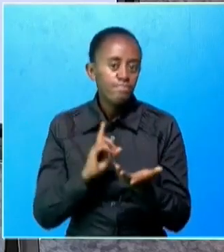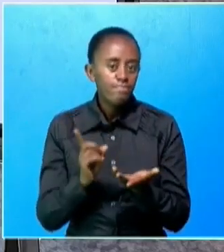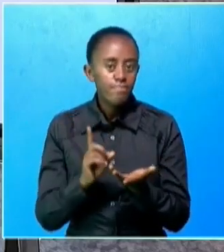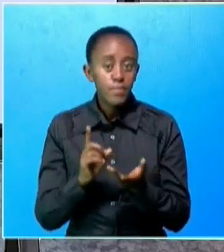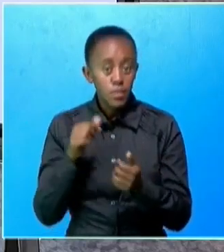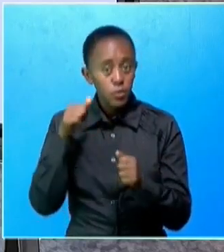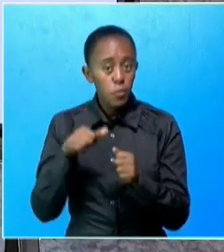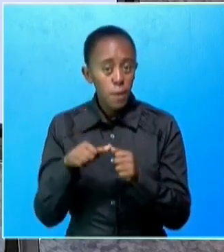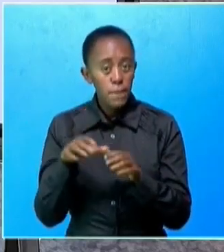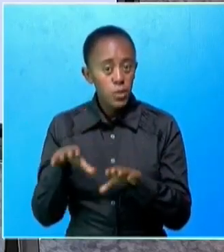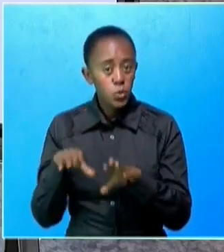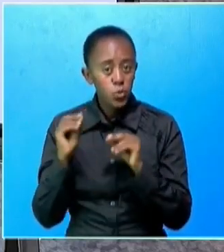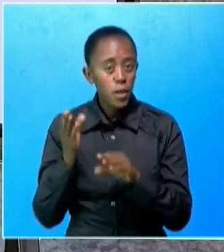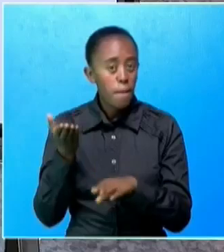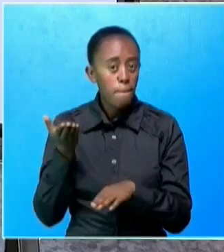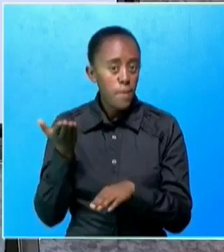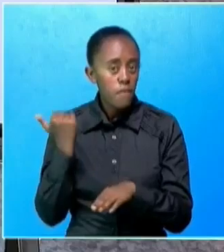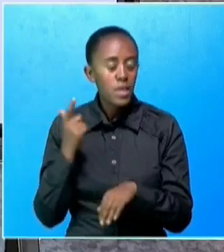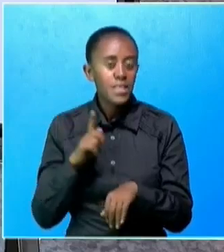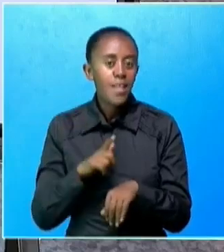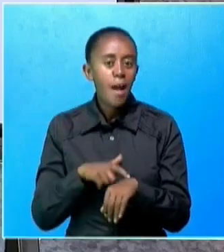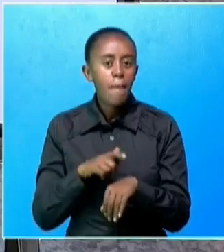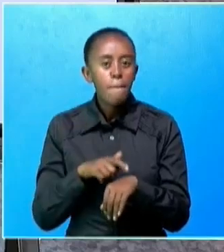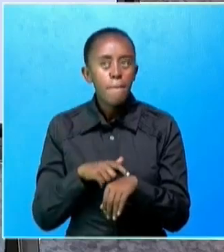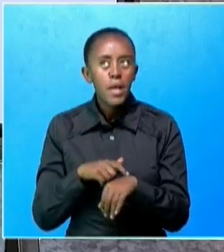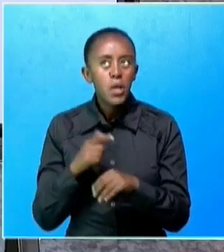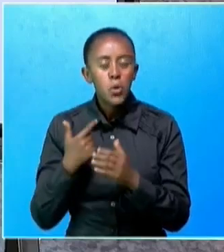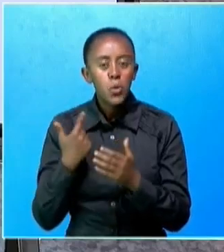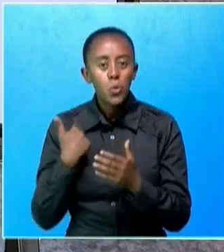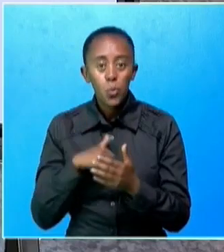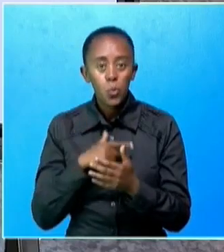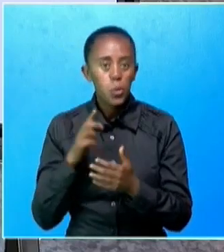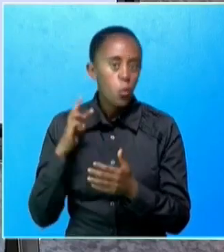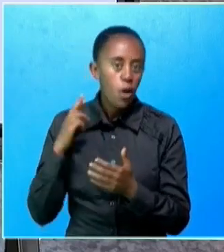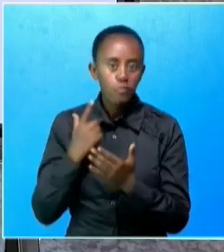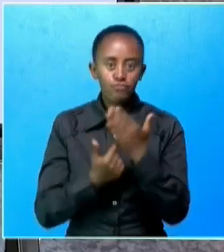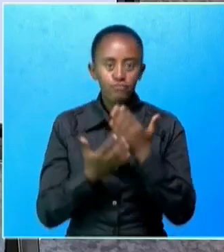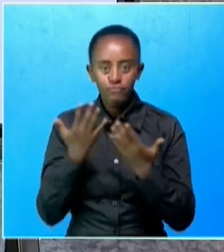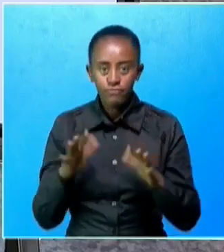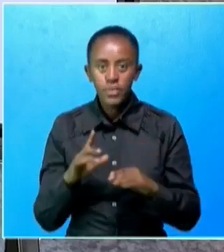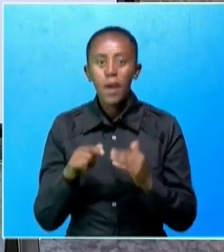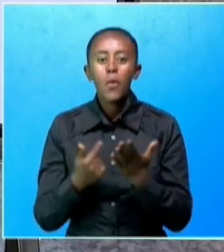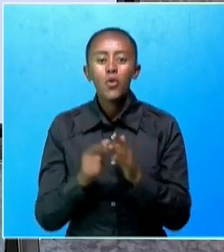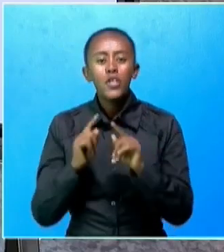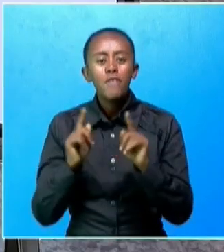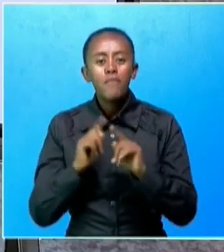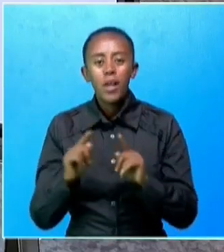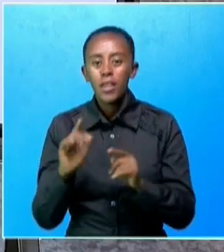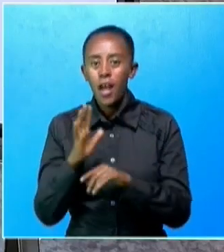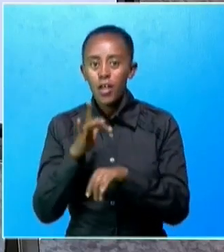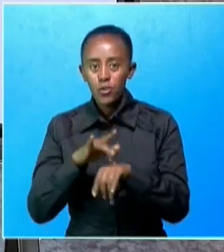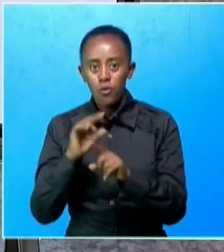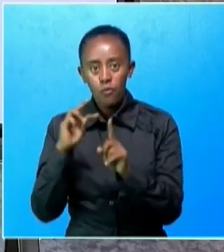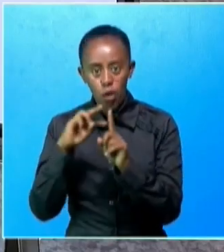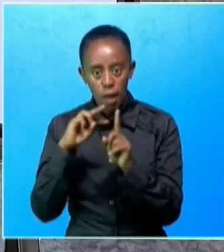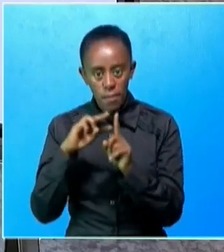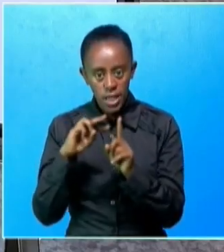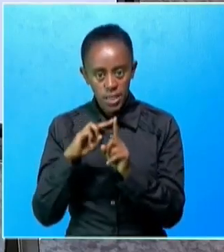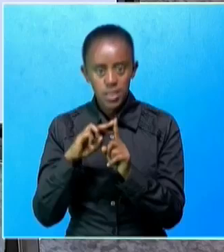remember, students, in the previous time, we were talking about different kinds of vocabularies. That was a part of Unit